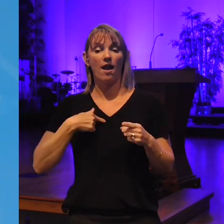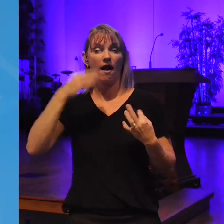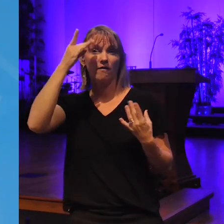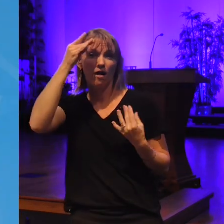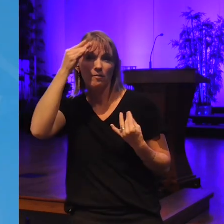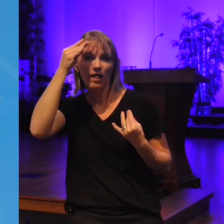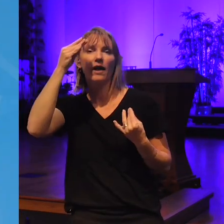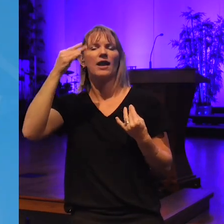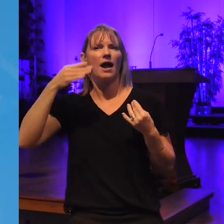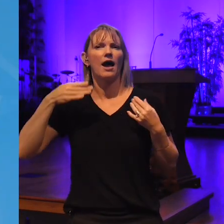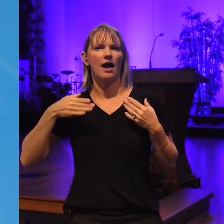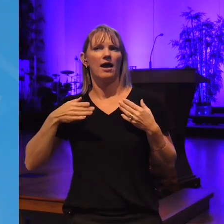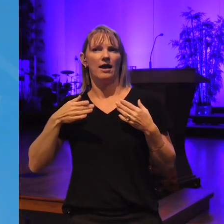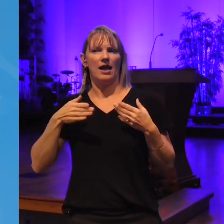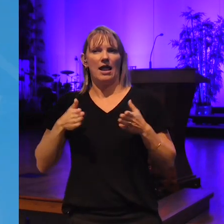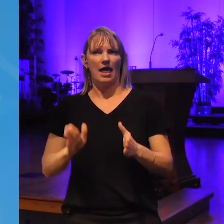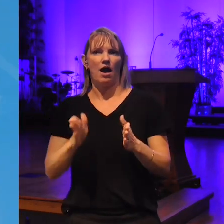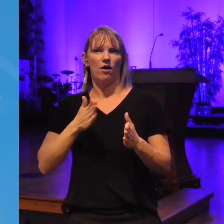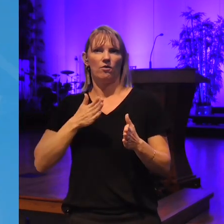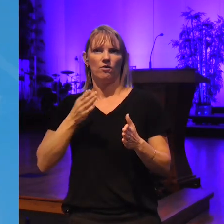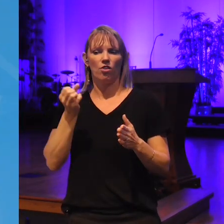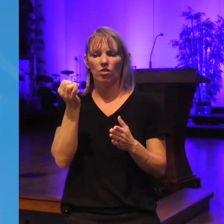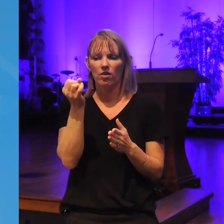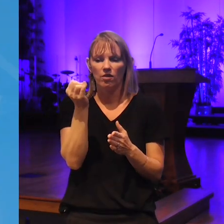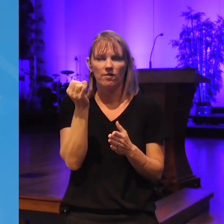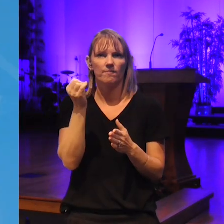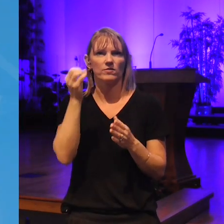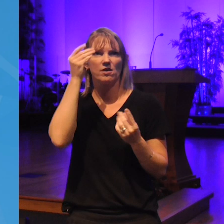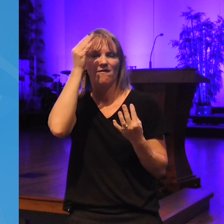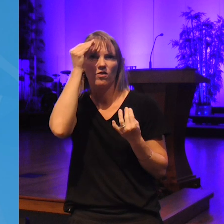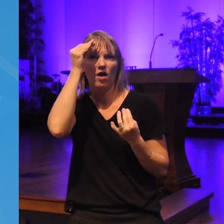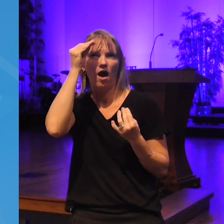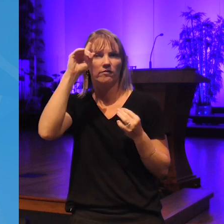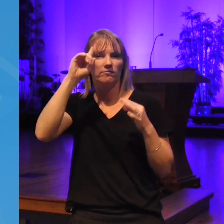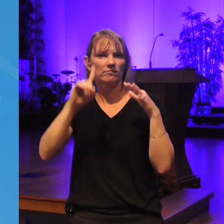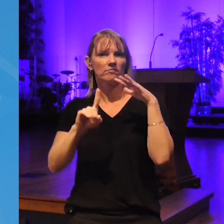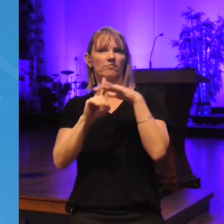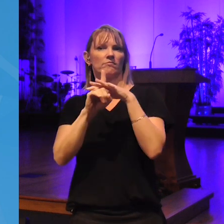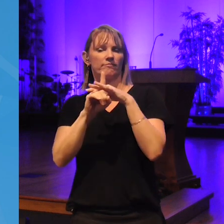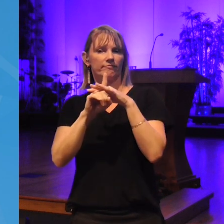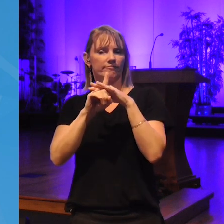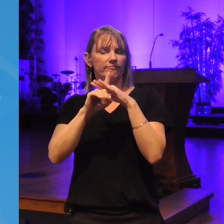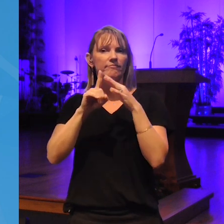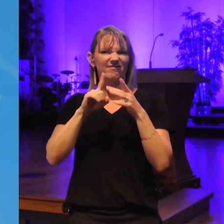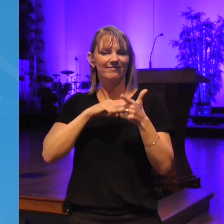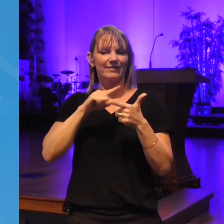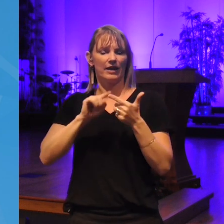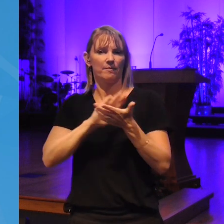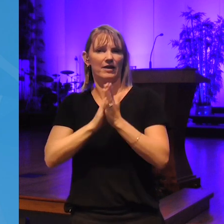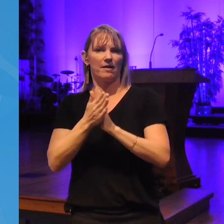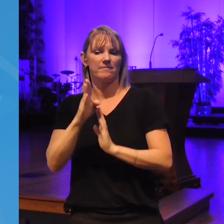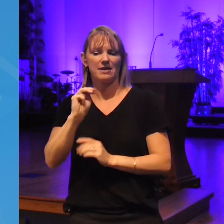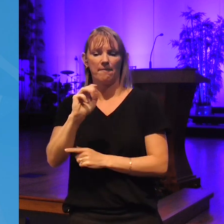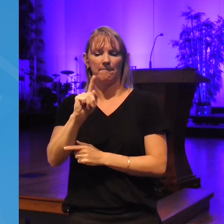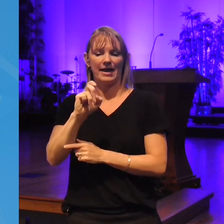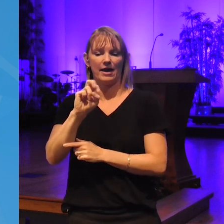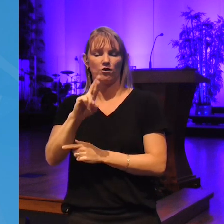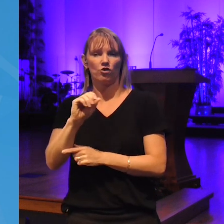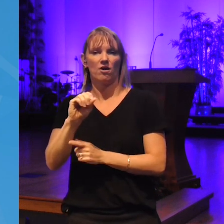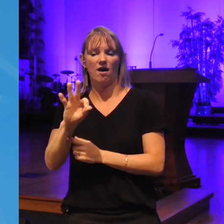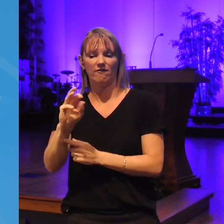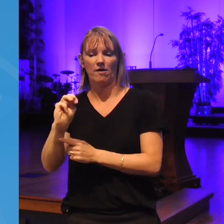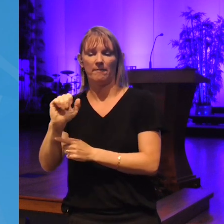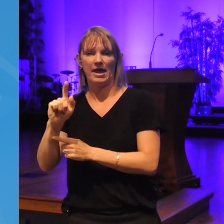contemplate, I let fall the seeds of thought into the mirror of mind, which then becomes a matter of matter. The way